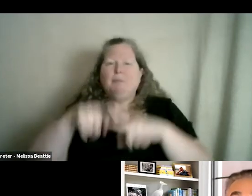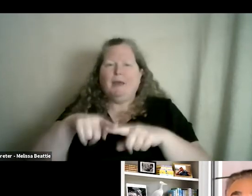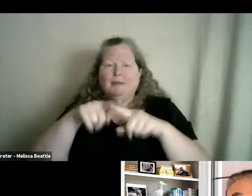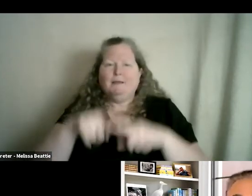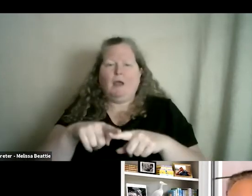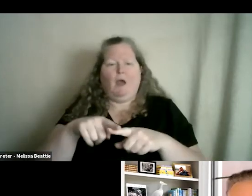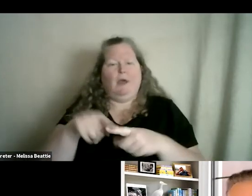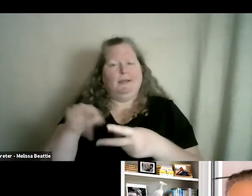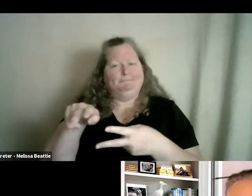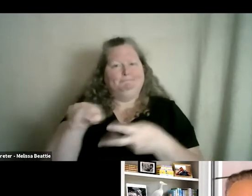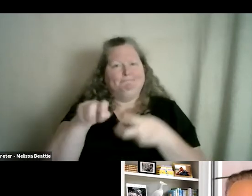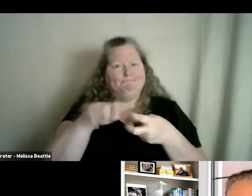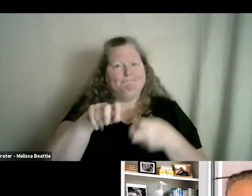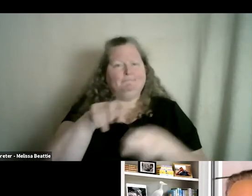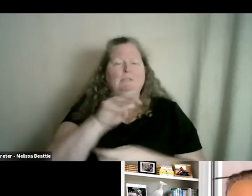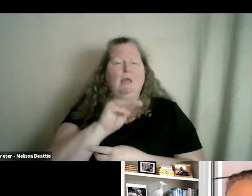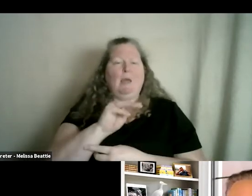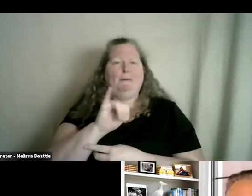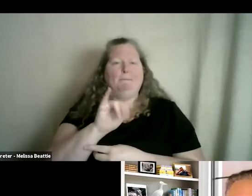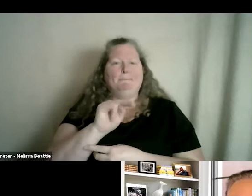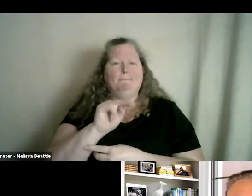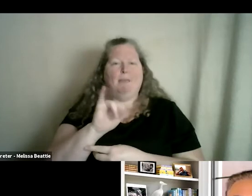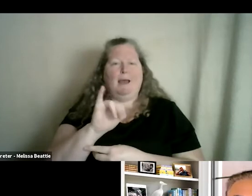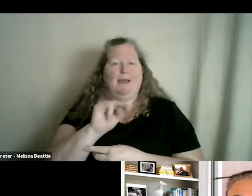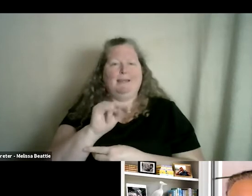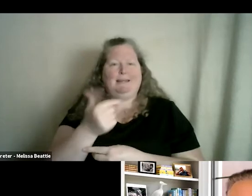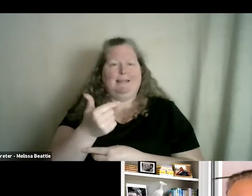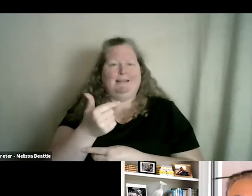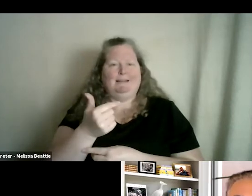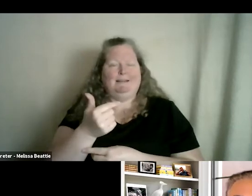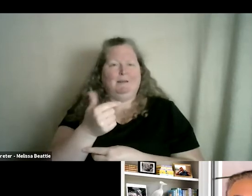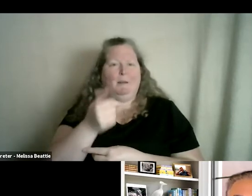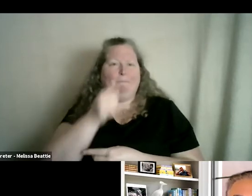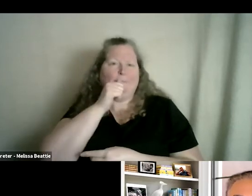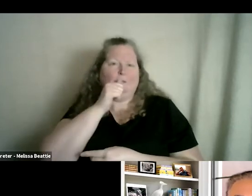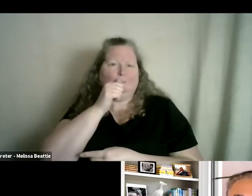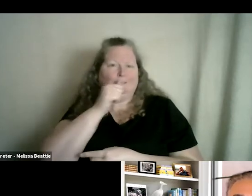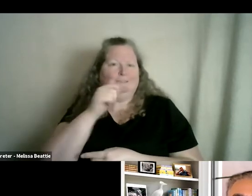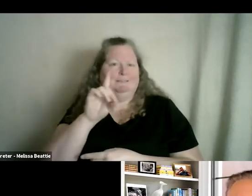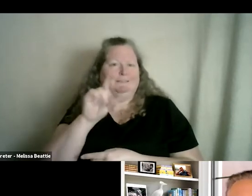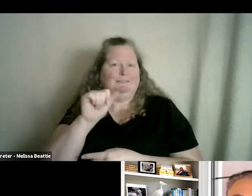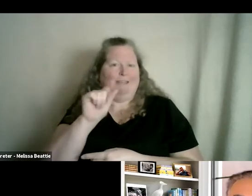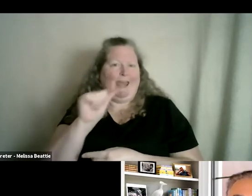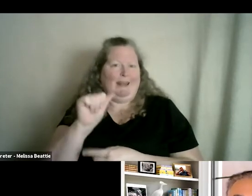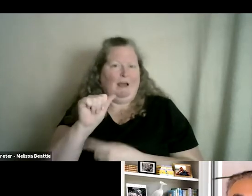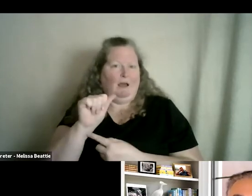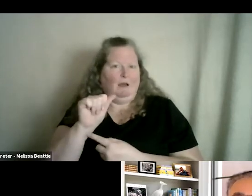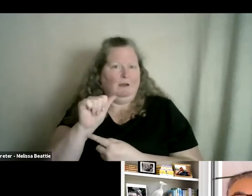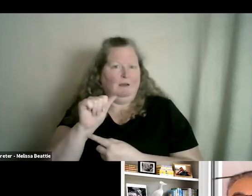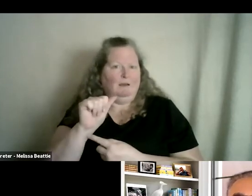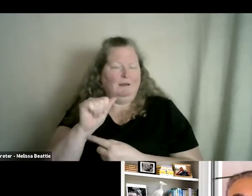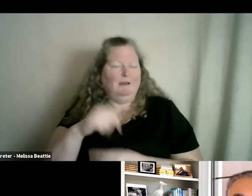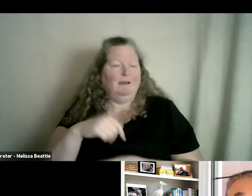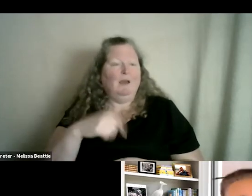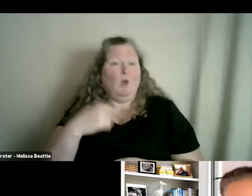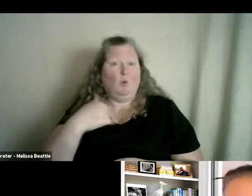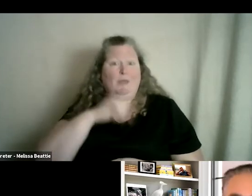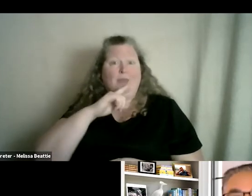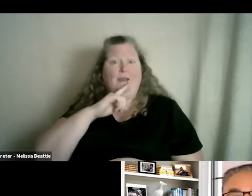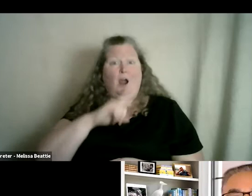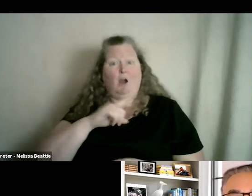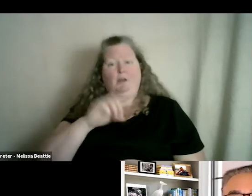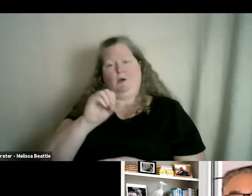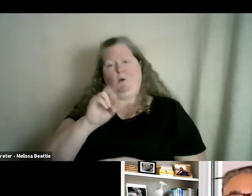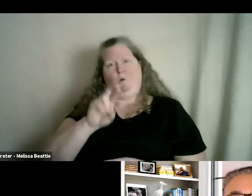this ore, which is personal data, and we are the ore, and we're providing this ore free